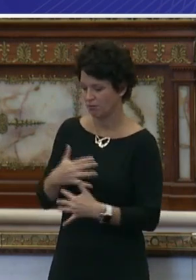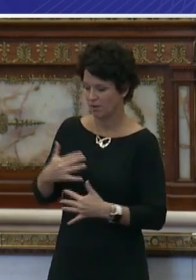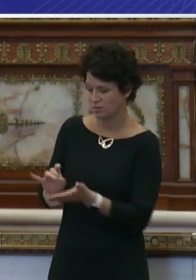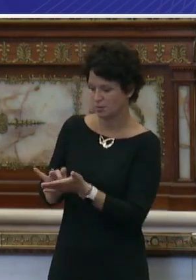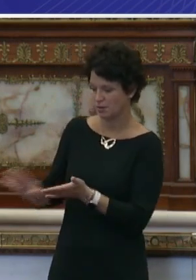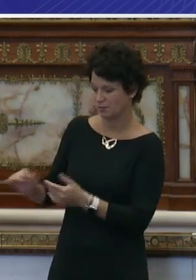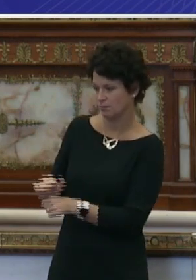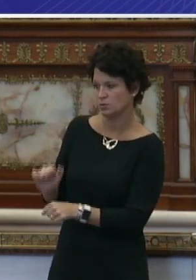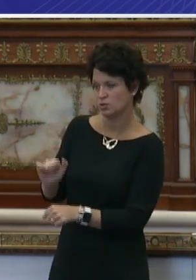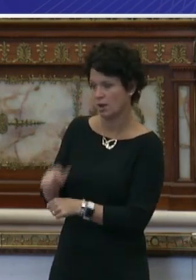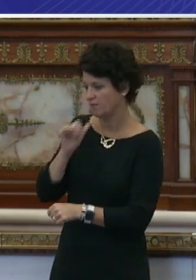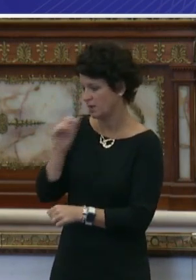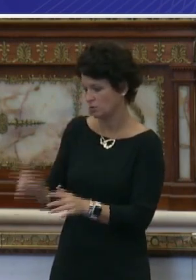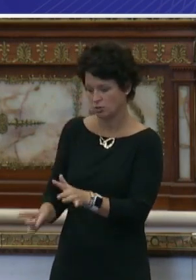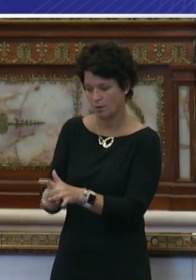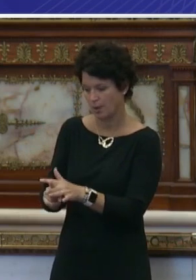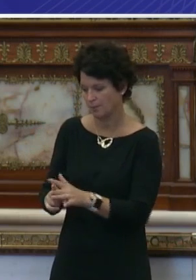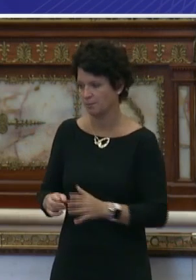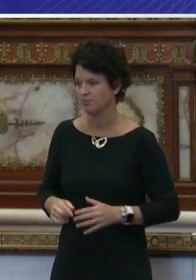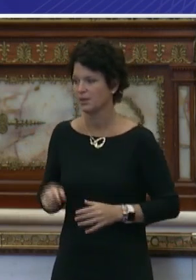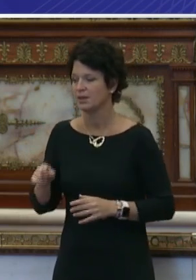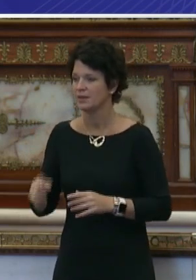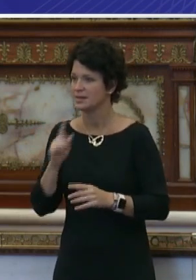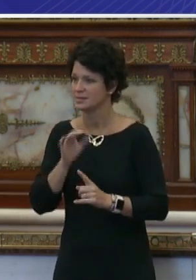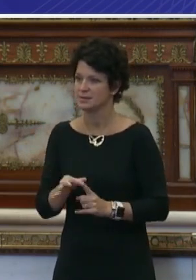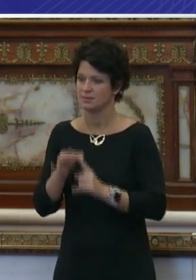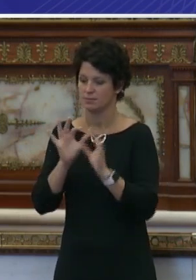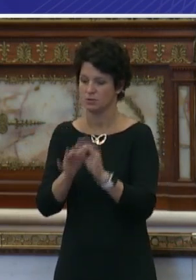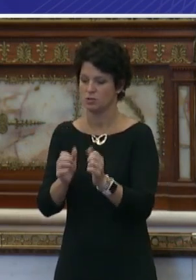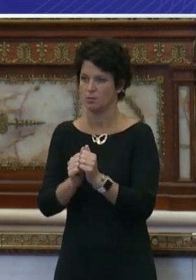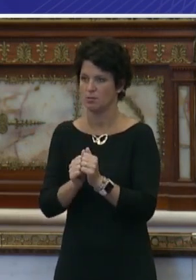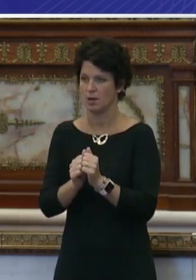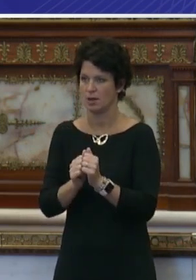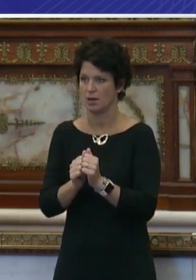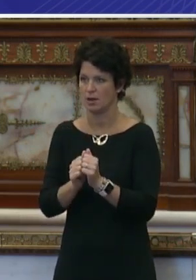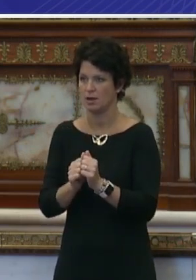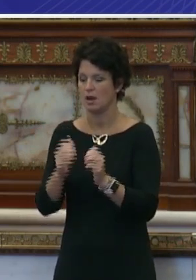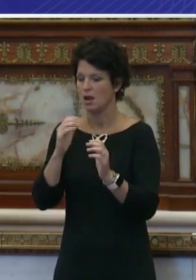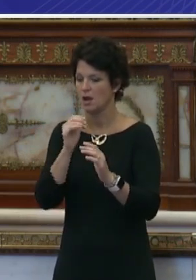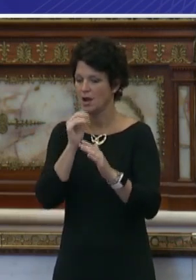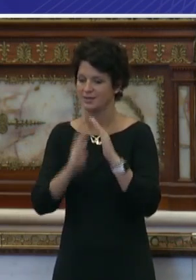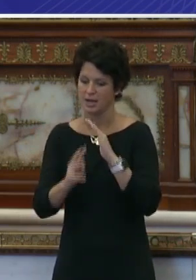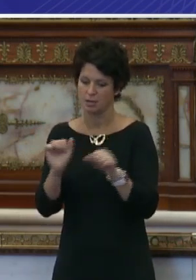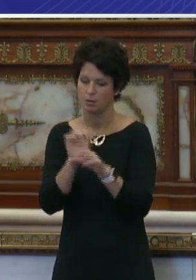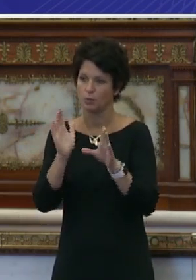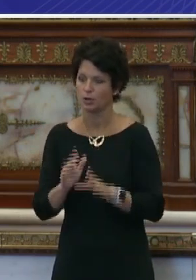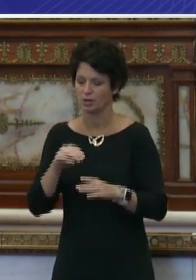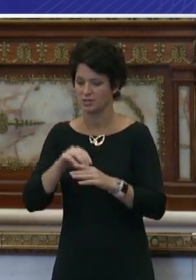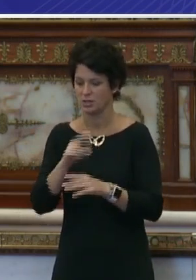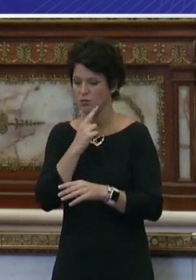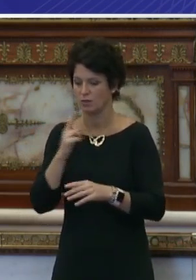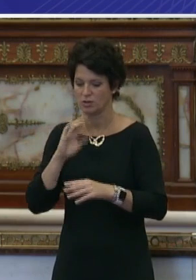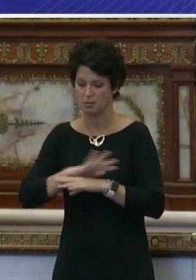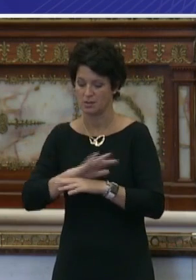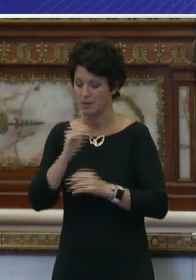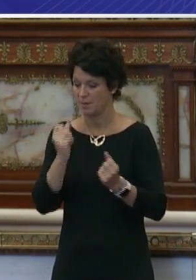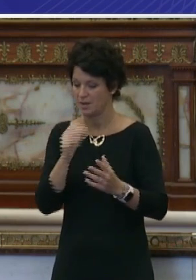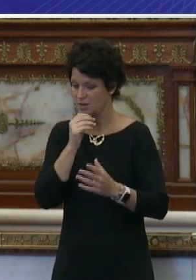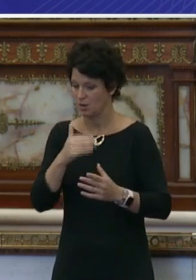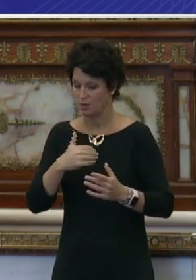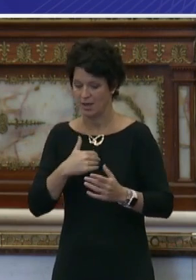their job if they don't show up. This is especially relevant in light of the proliferation of undocumented workers in the restaurant industry, many who do not have a